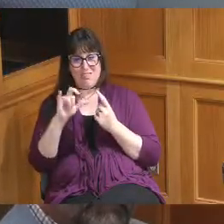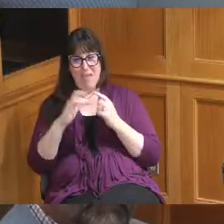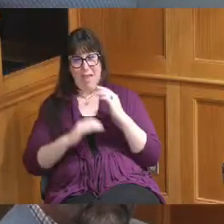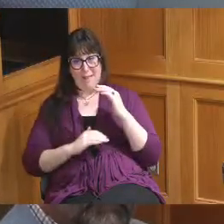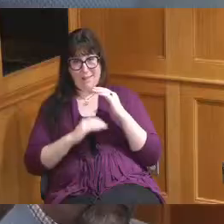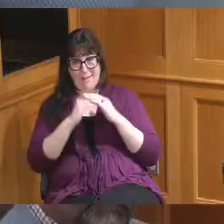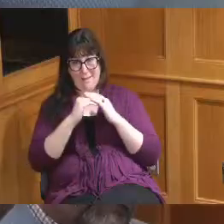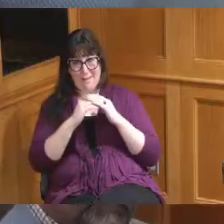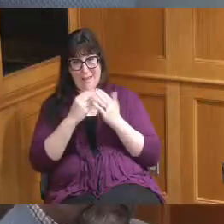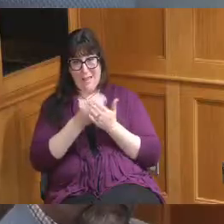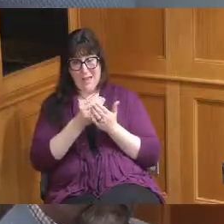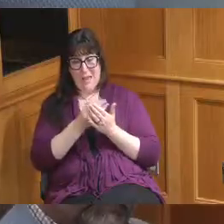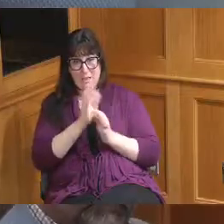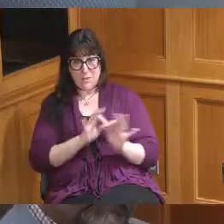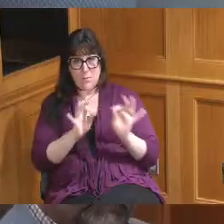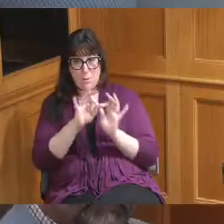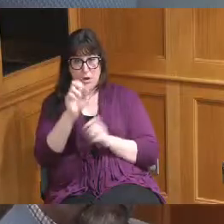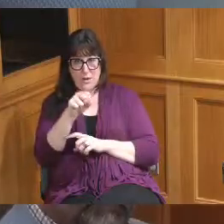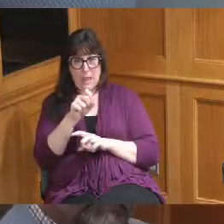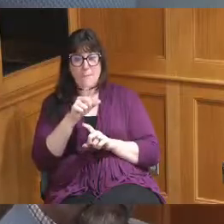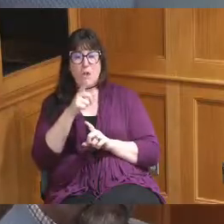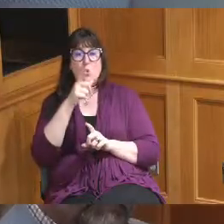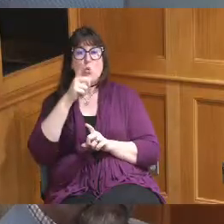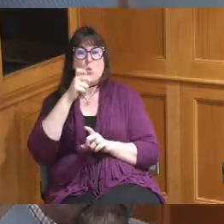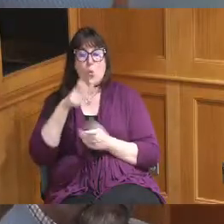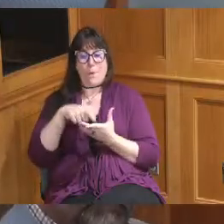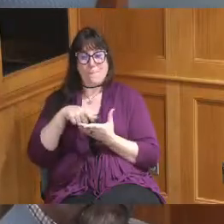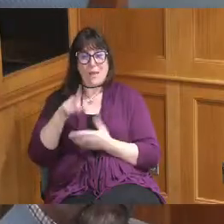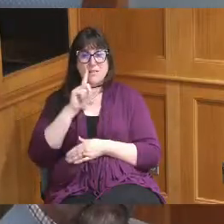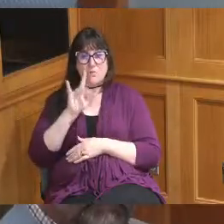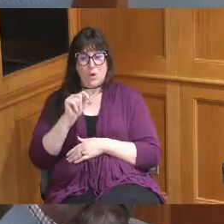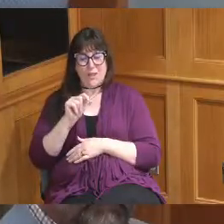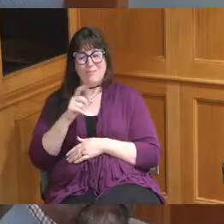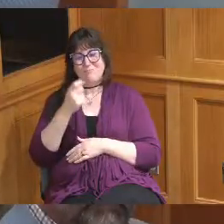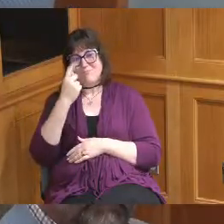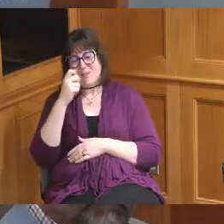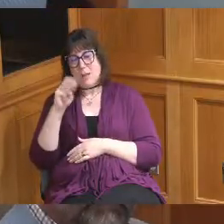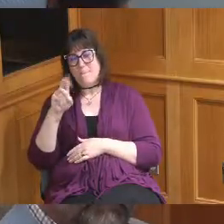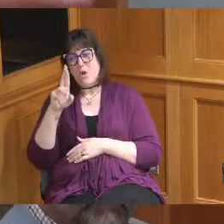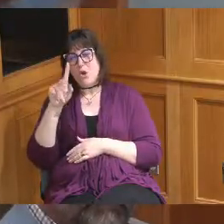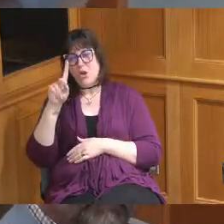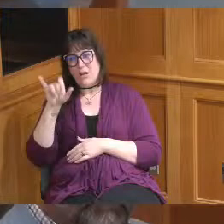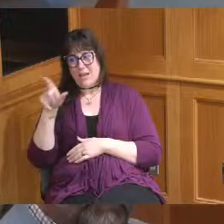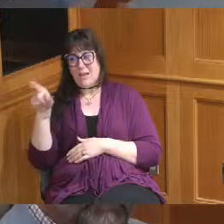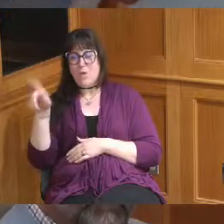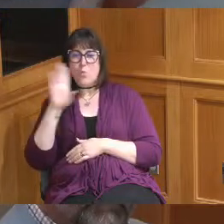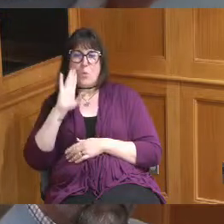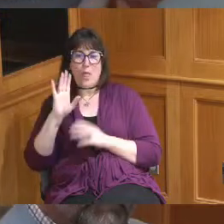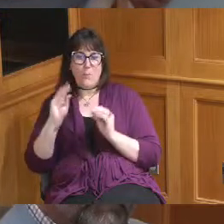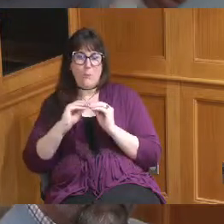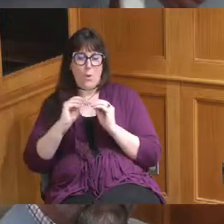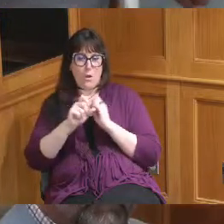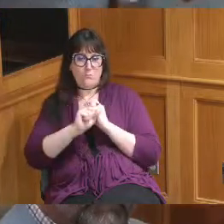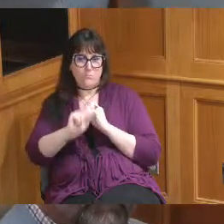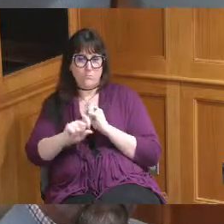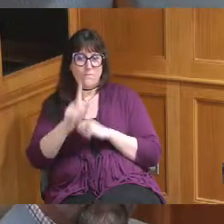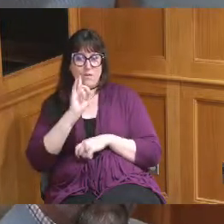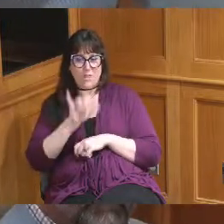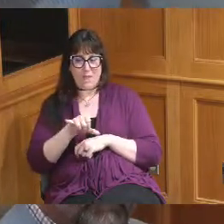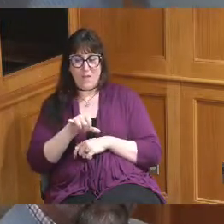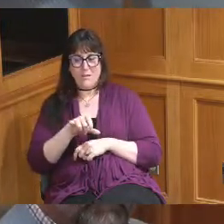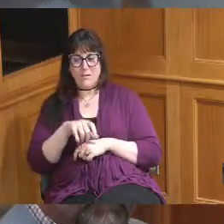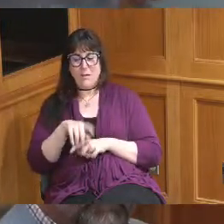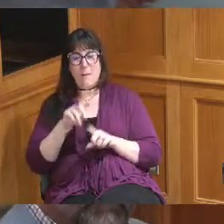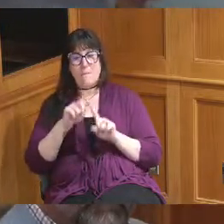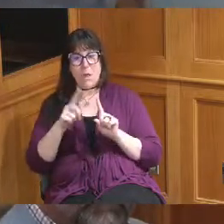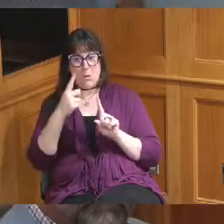the important part, but understanding who pays for the stadium. And I'm going to let Marty sort of talk about that and some of the terms. But one thing that